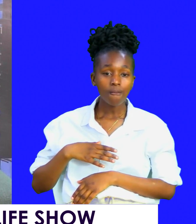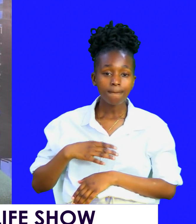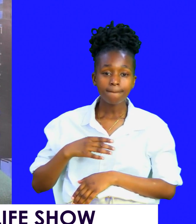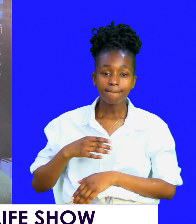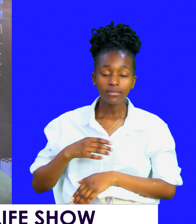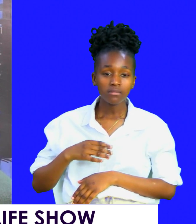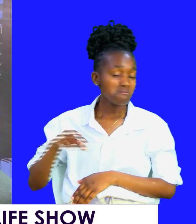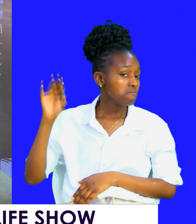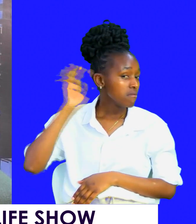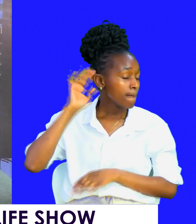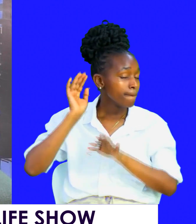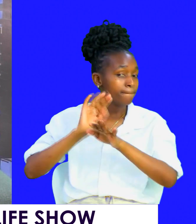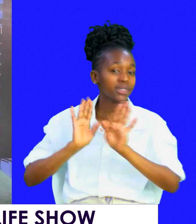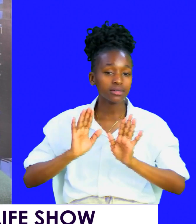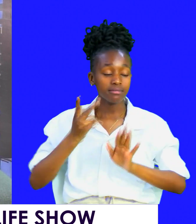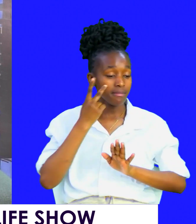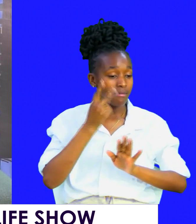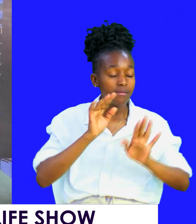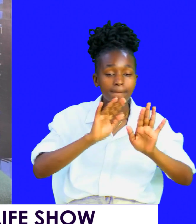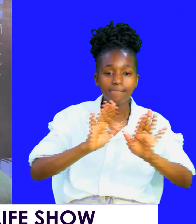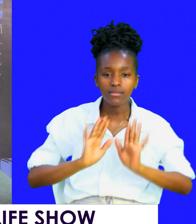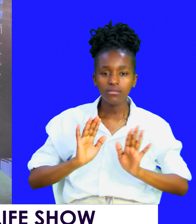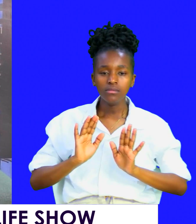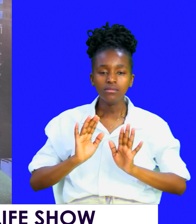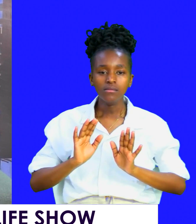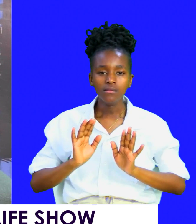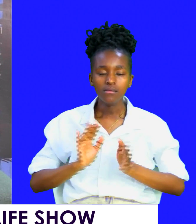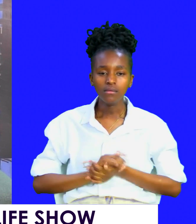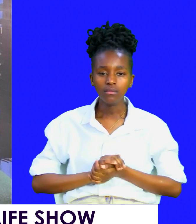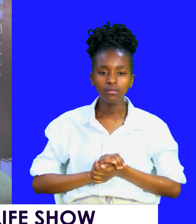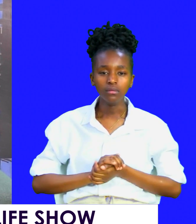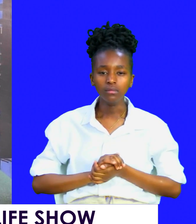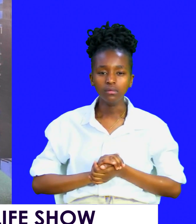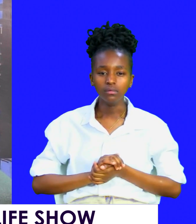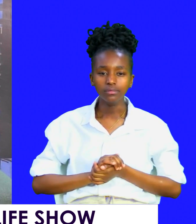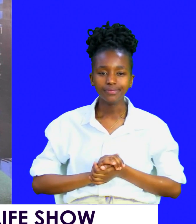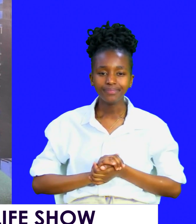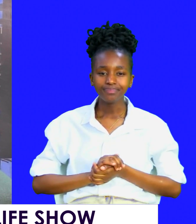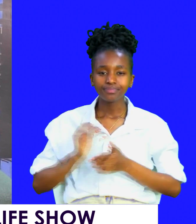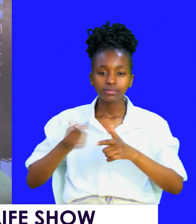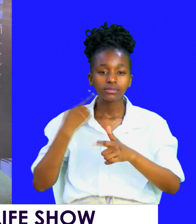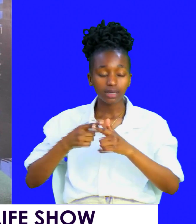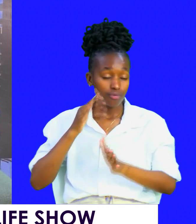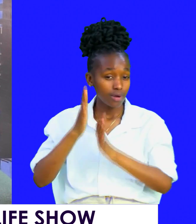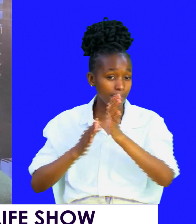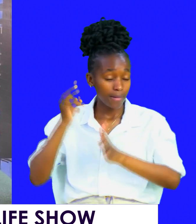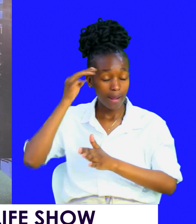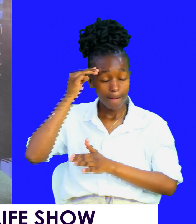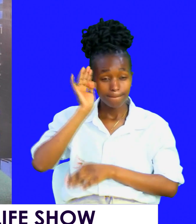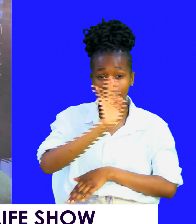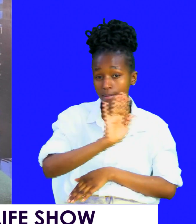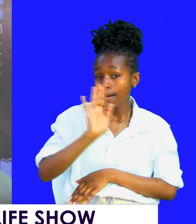takes hearing, and boom, there you are. Your mindset totally